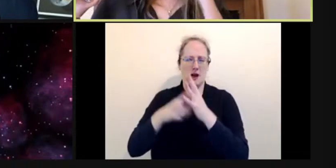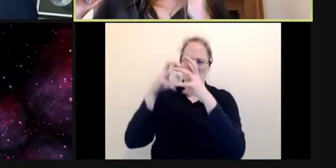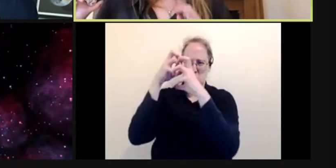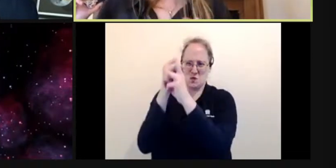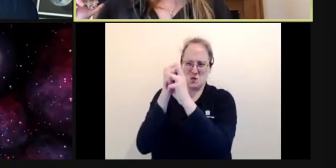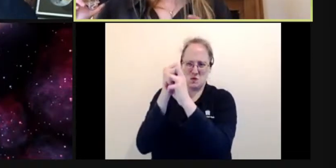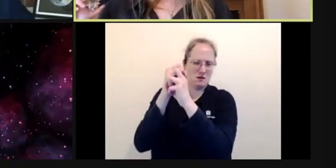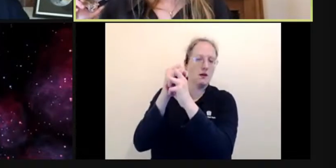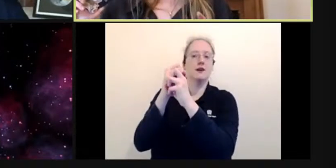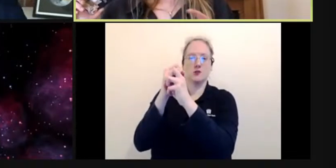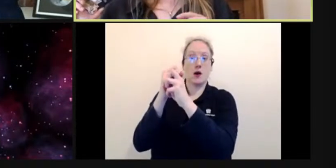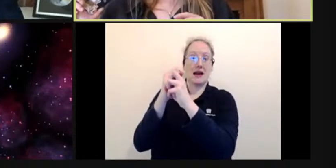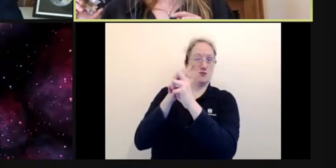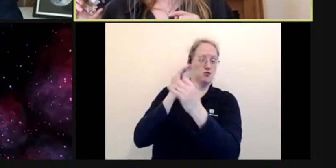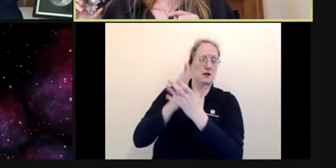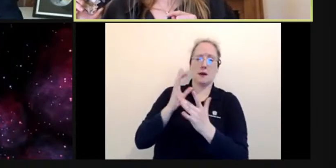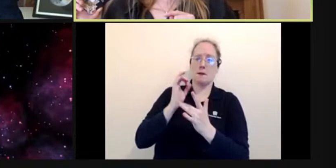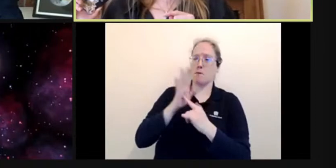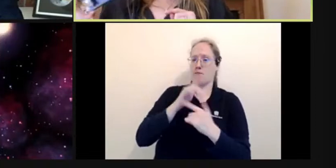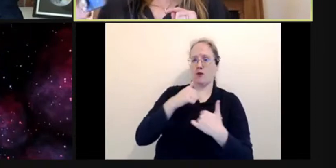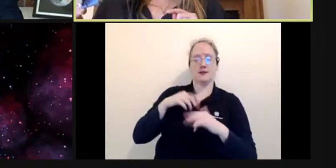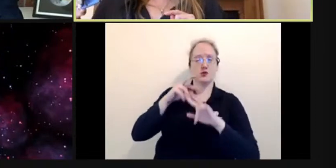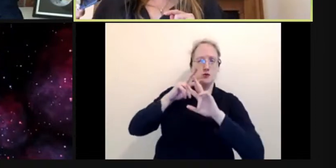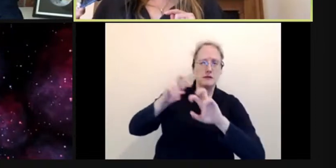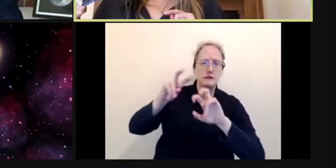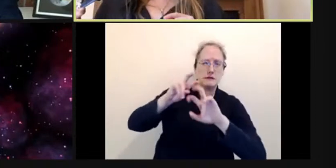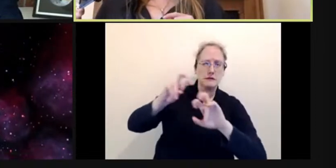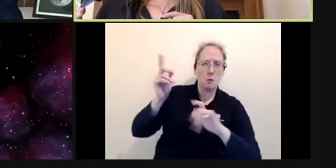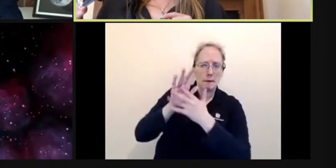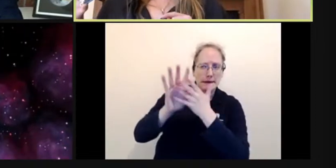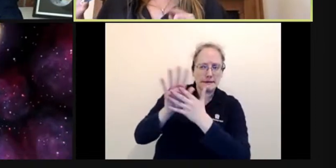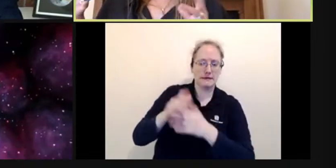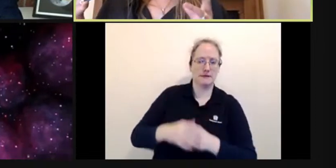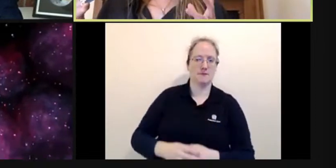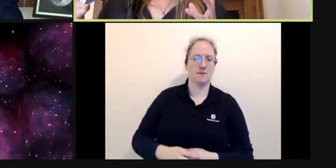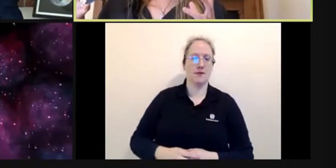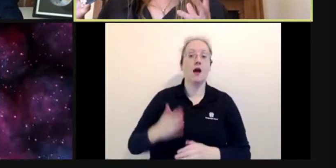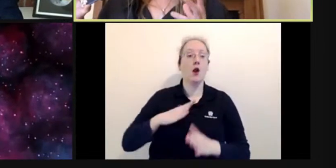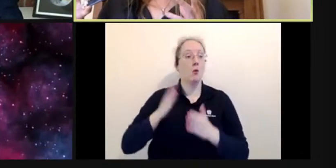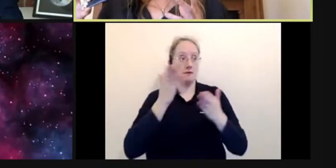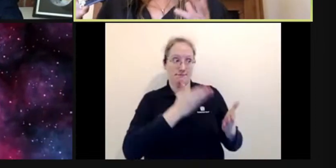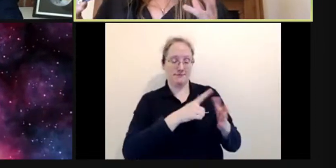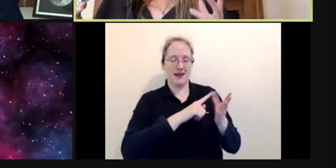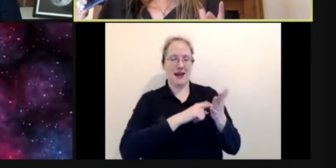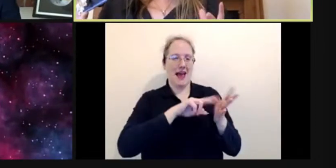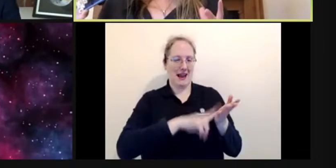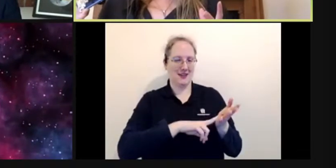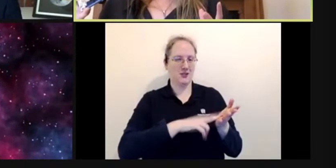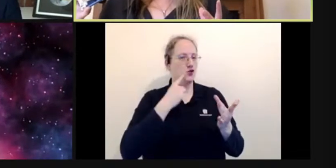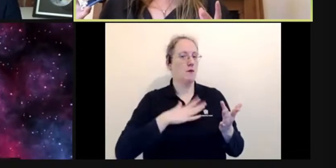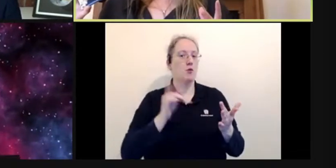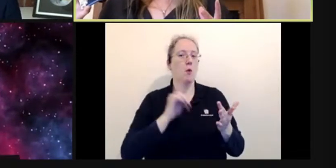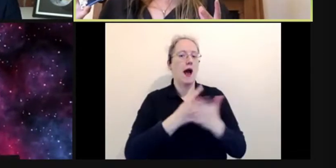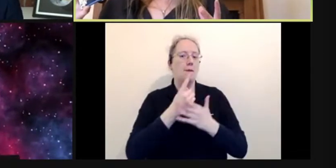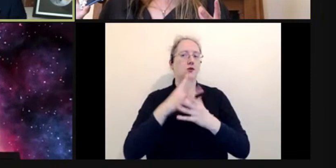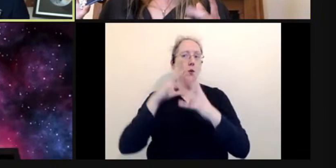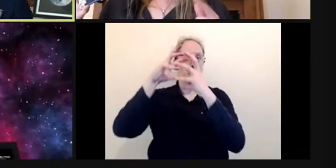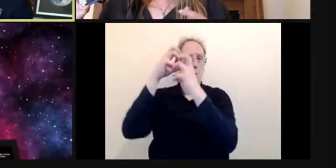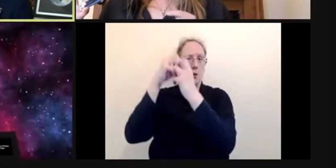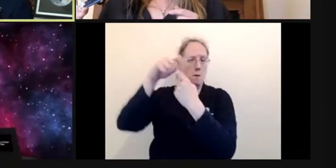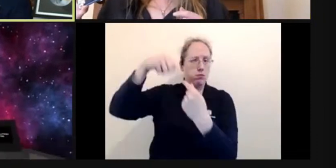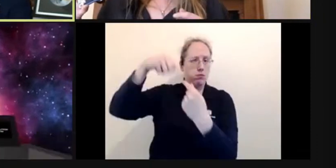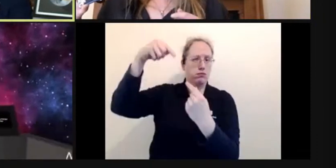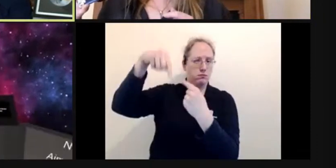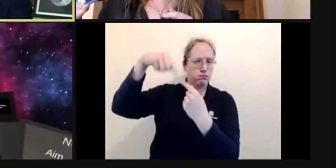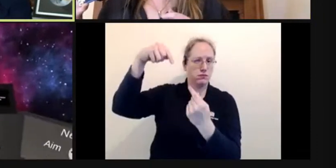want Alan to now jump in and show you what happens when a star goes beyond a pulsar, and